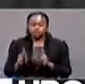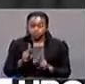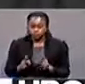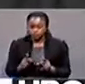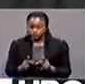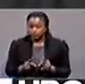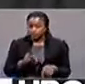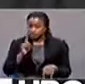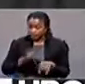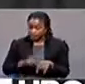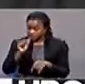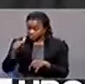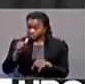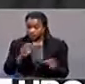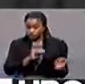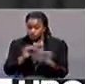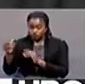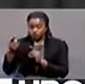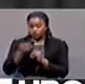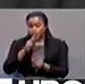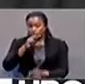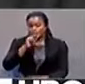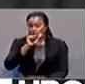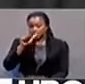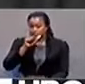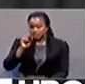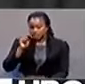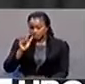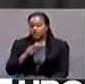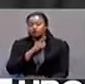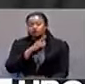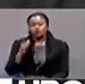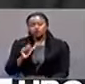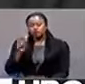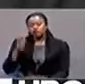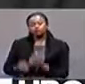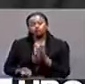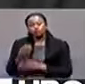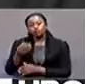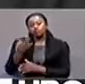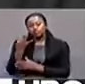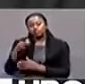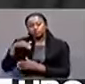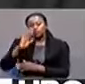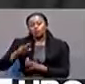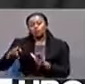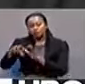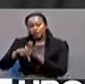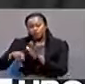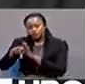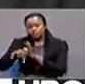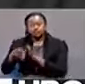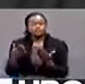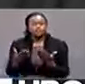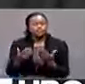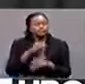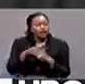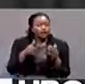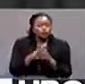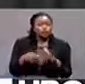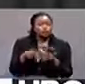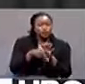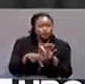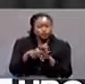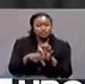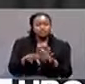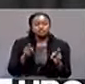the time he left Kasana Luwero, he had established 3 more parishes. And all these parishes